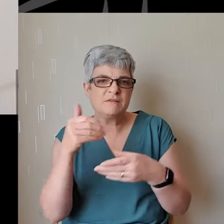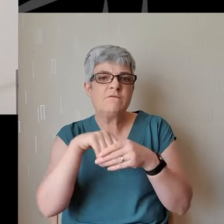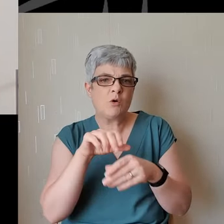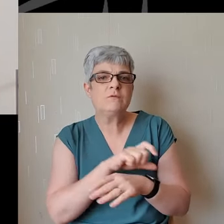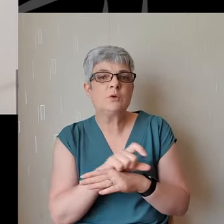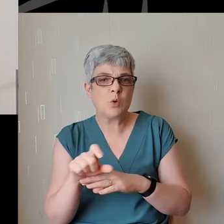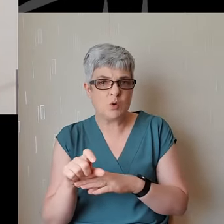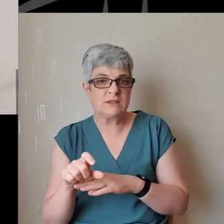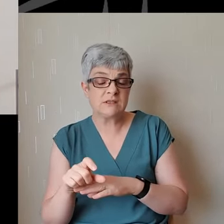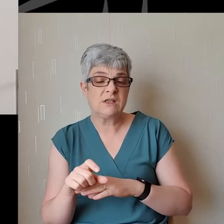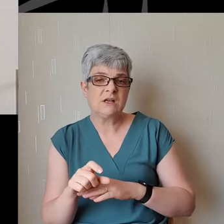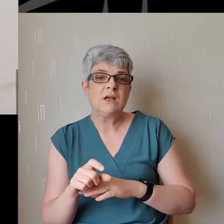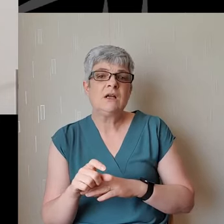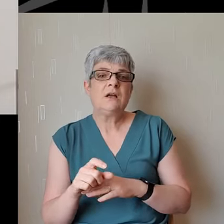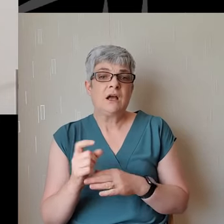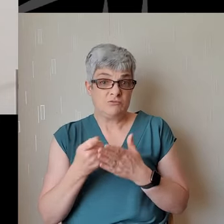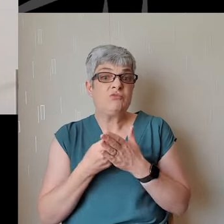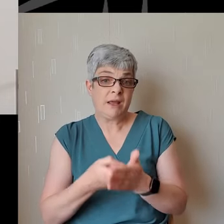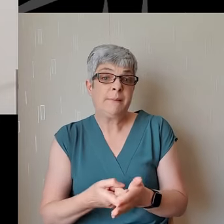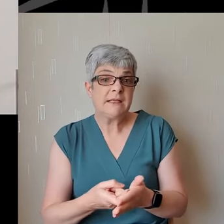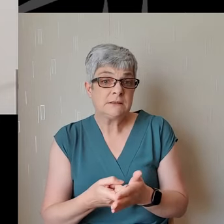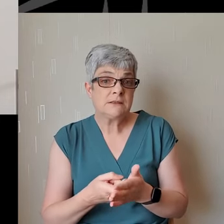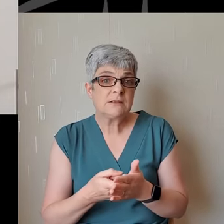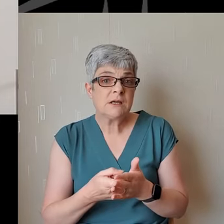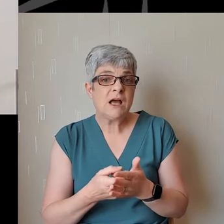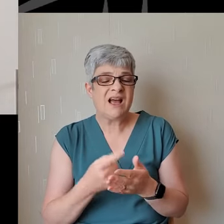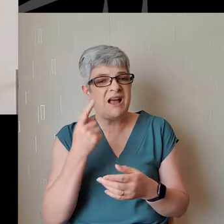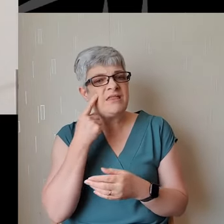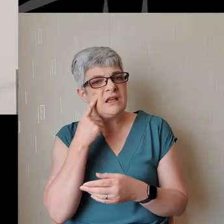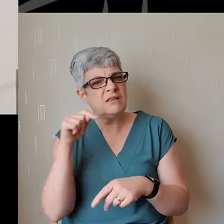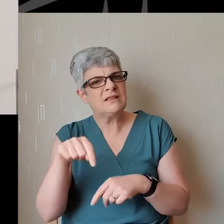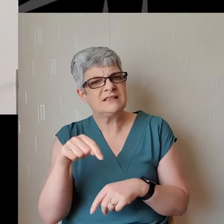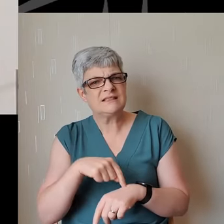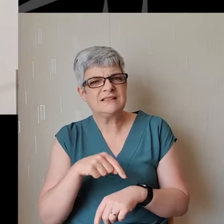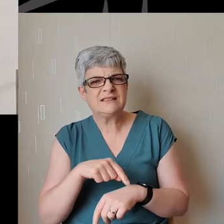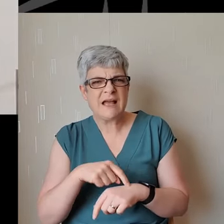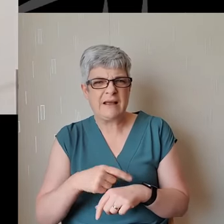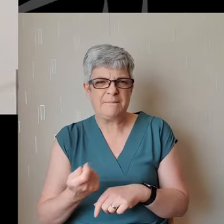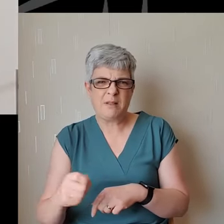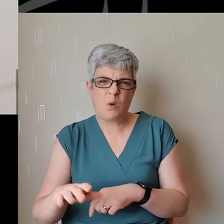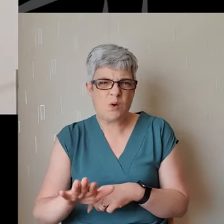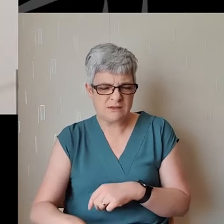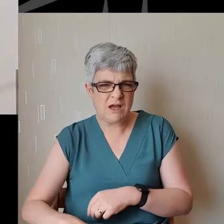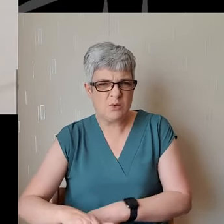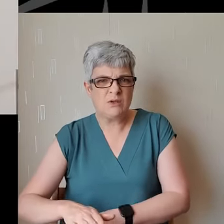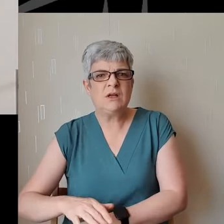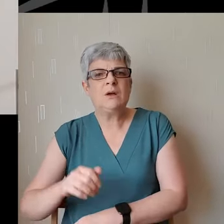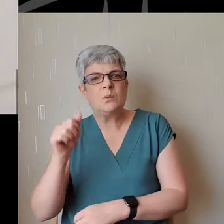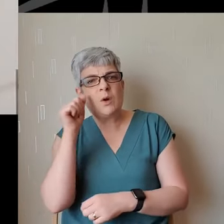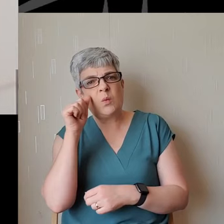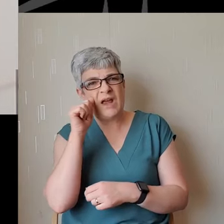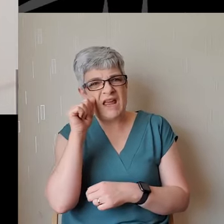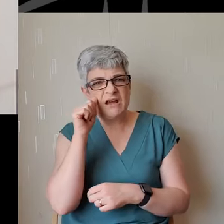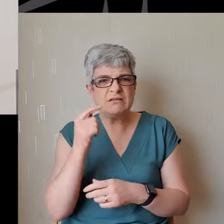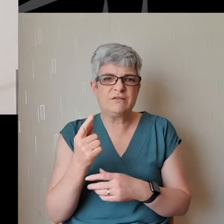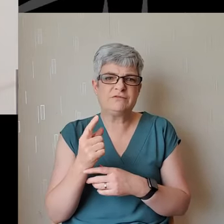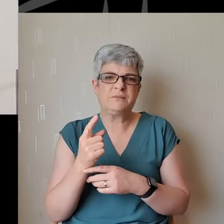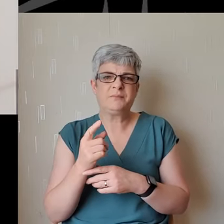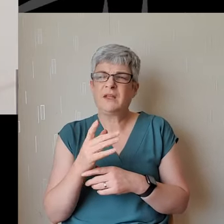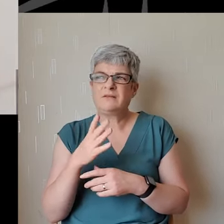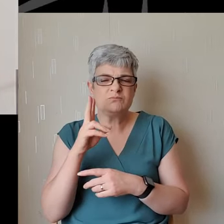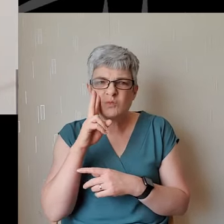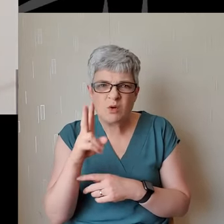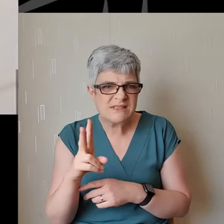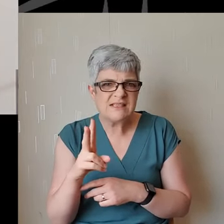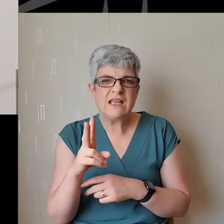course much recommended. And I think during this time of lockdown, when we've been aware of cutoffs, of not